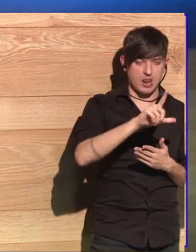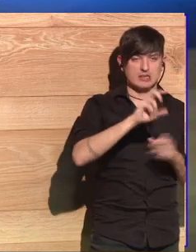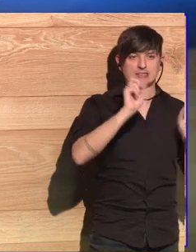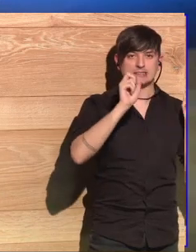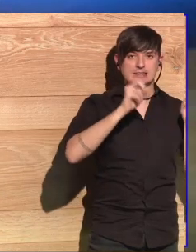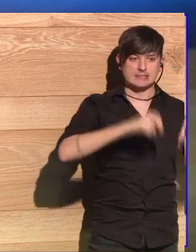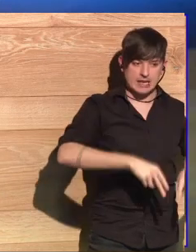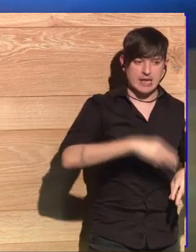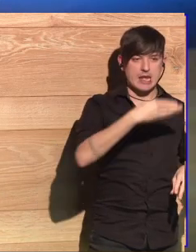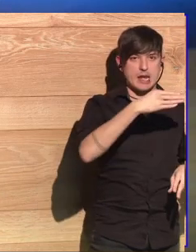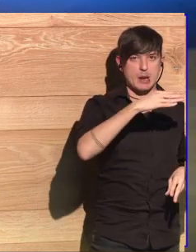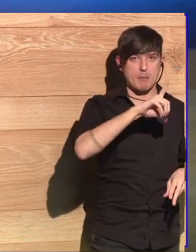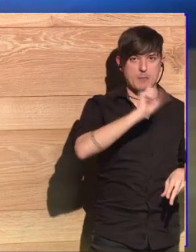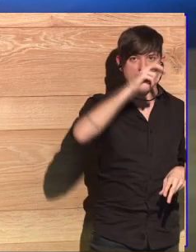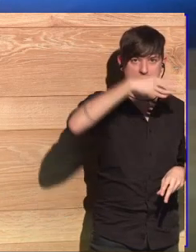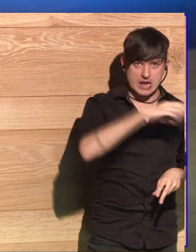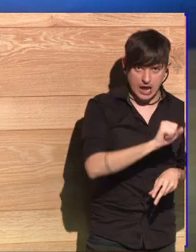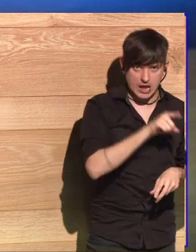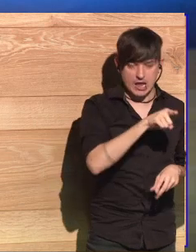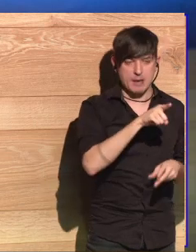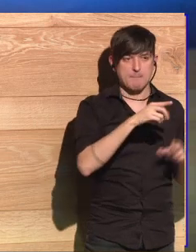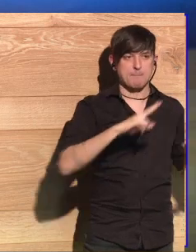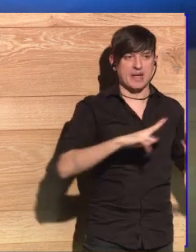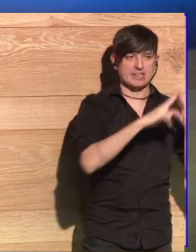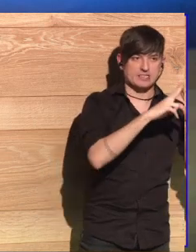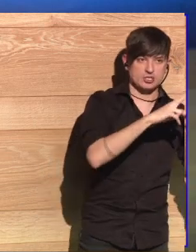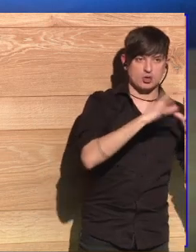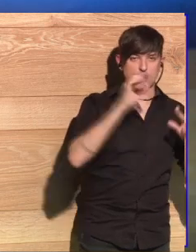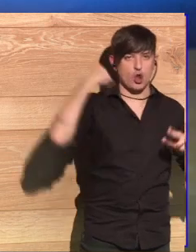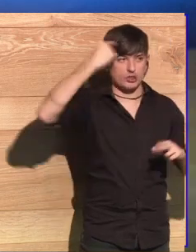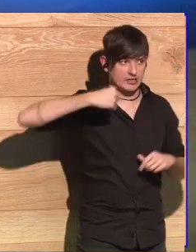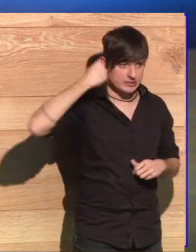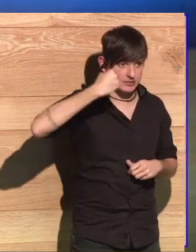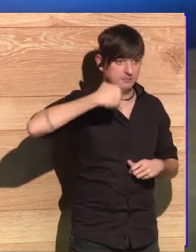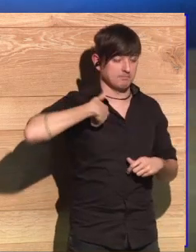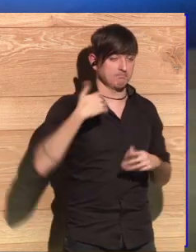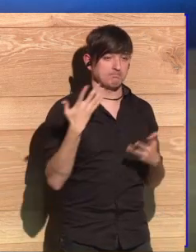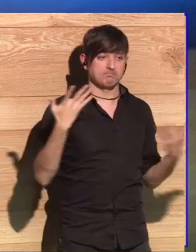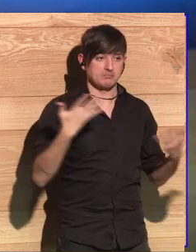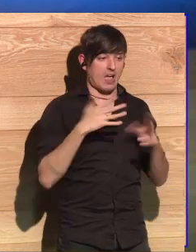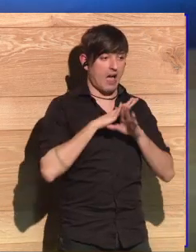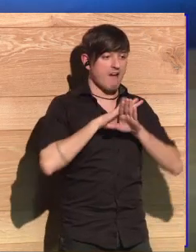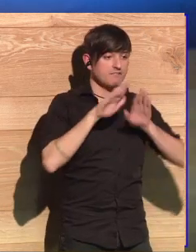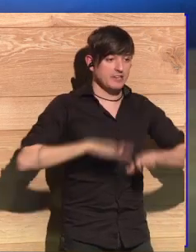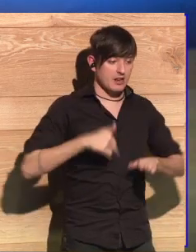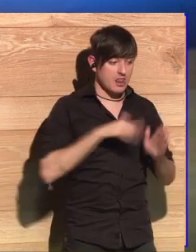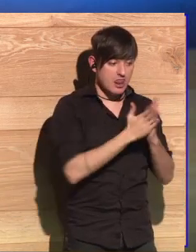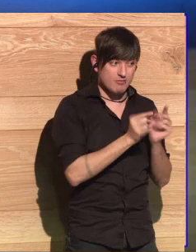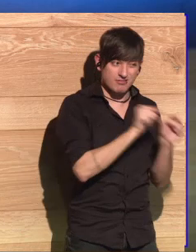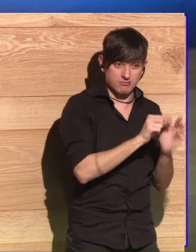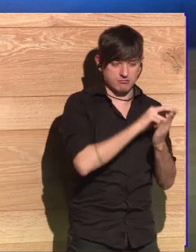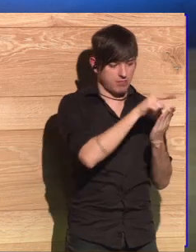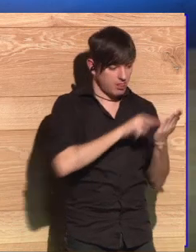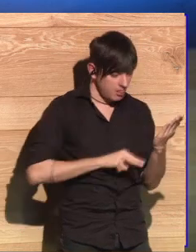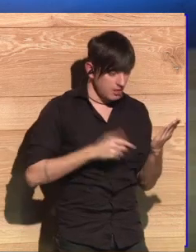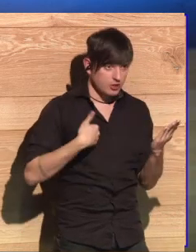And when I ended up reading that while I was down and out myself in Portland, that I knew about